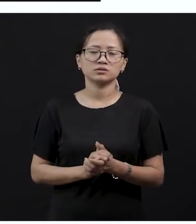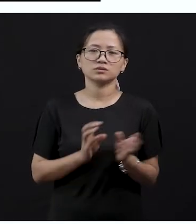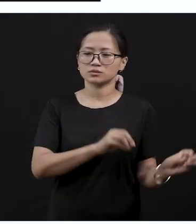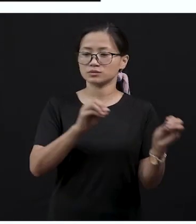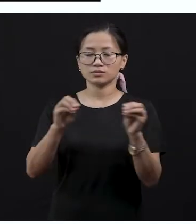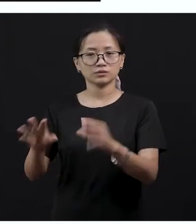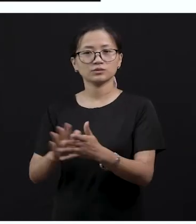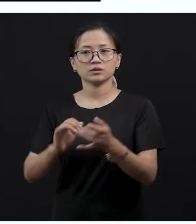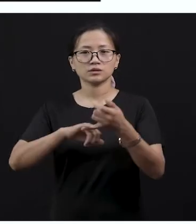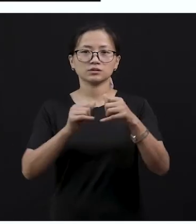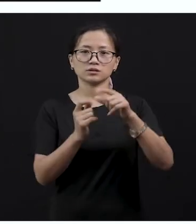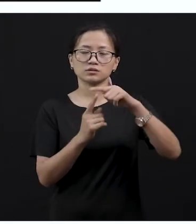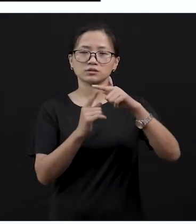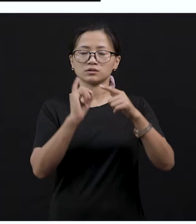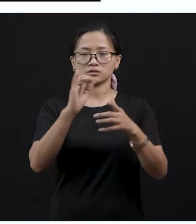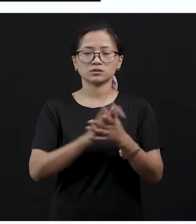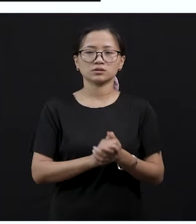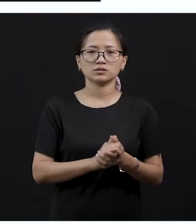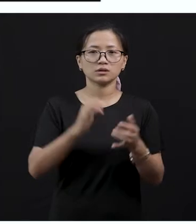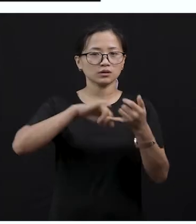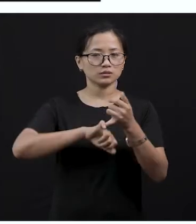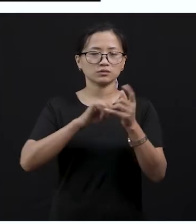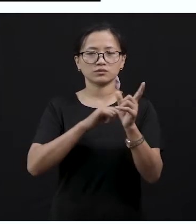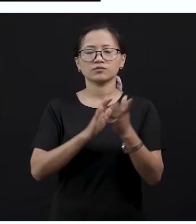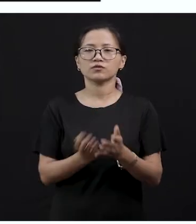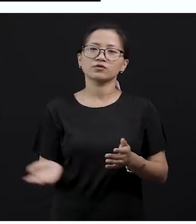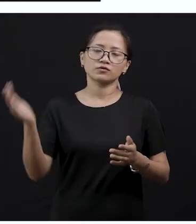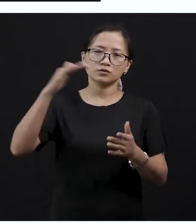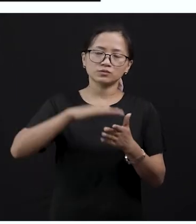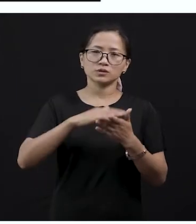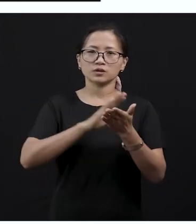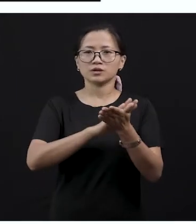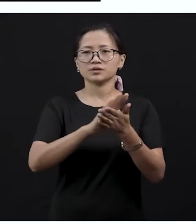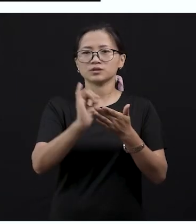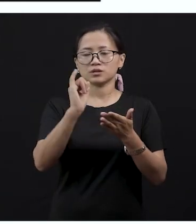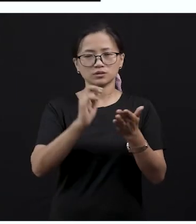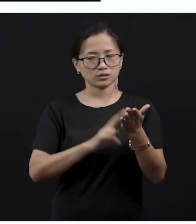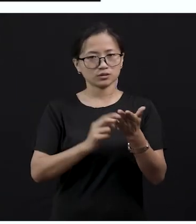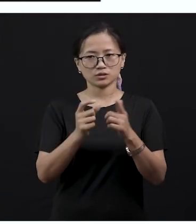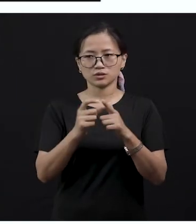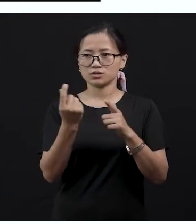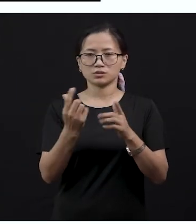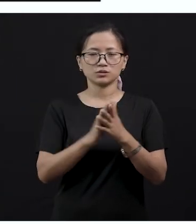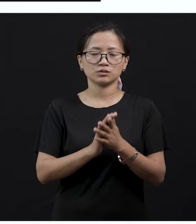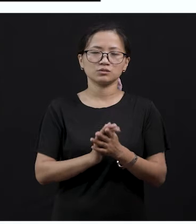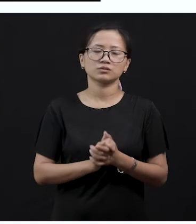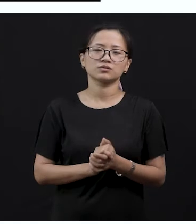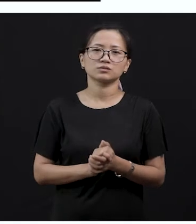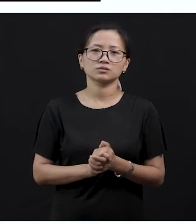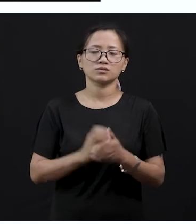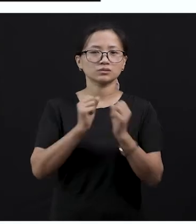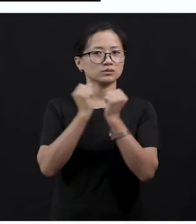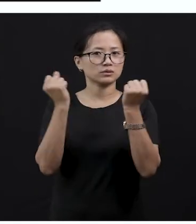remove sati system from the Hindu society. Okay, so when we look at the sati